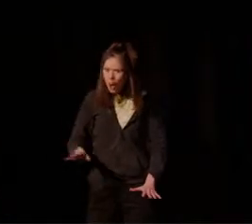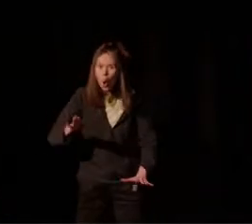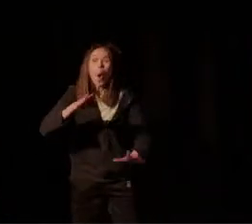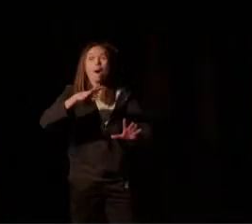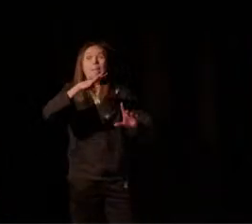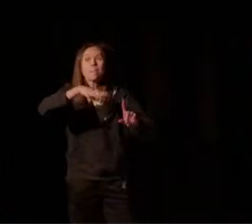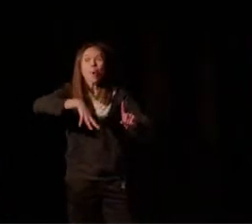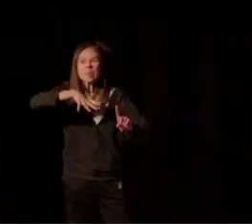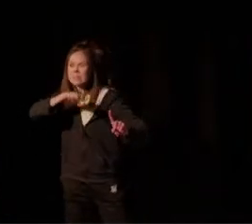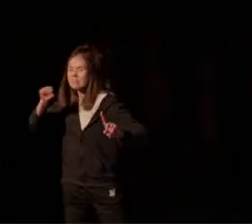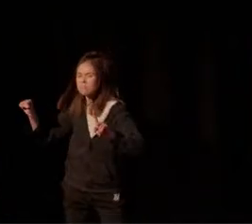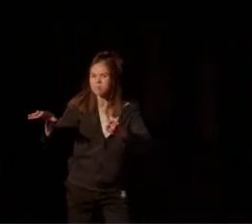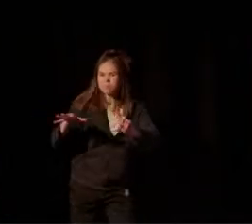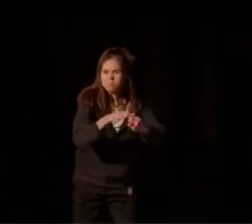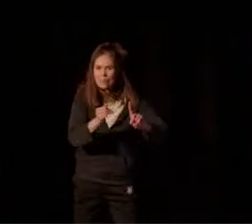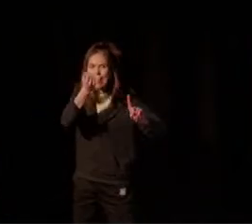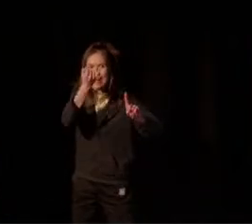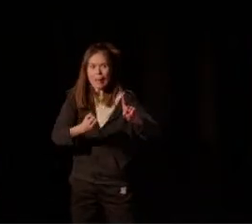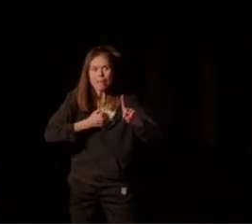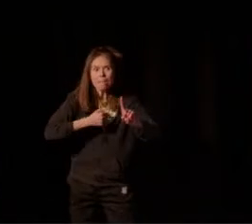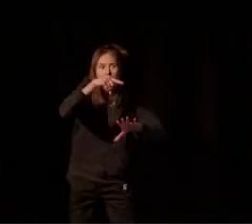do that which would undo more doing.